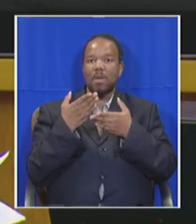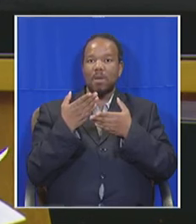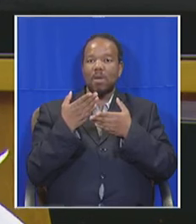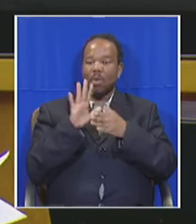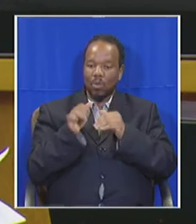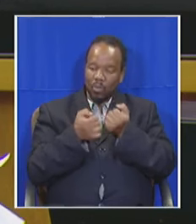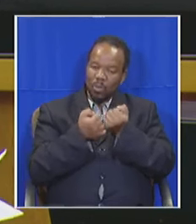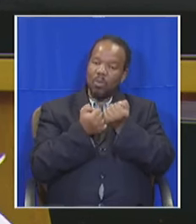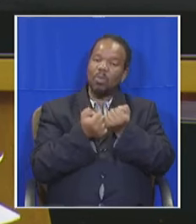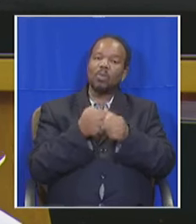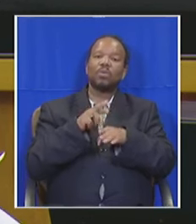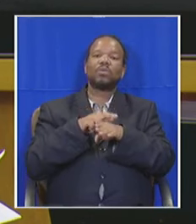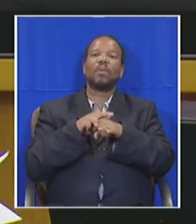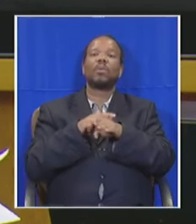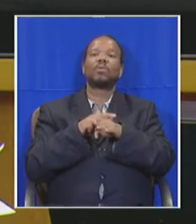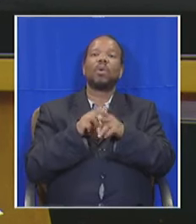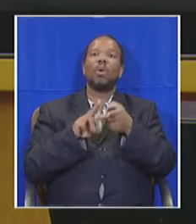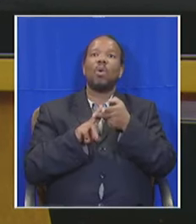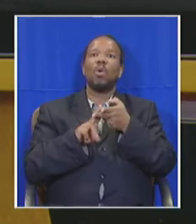of racism and colonialism.